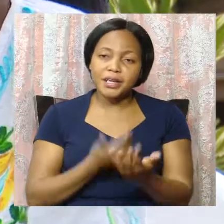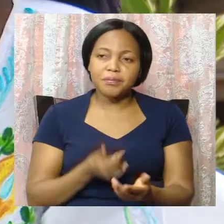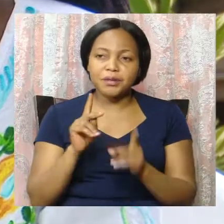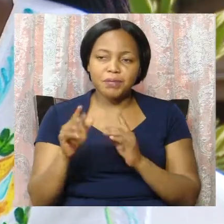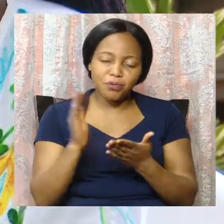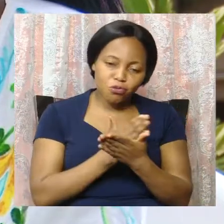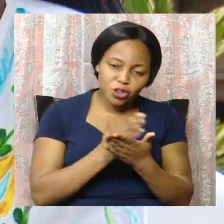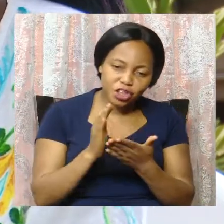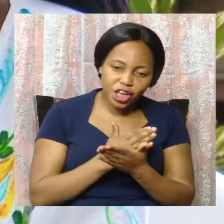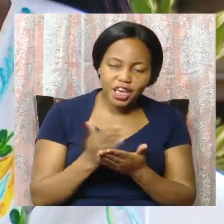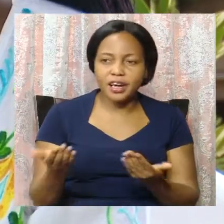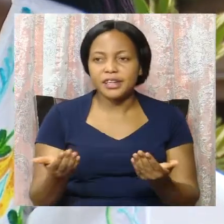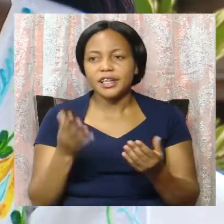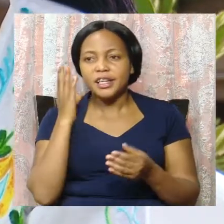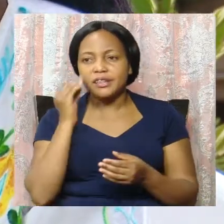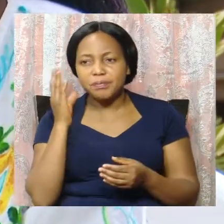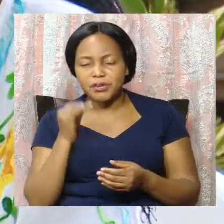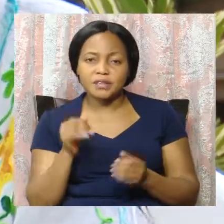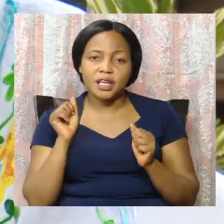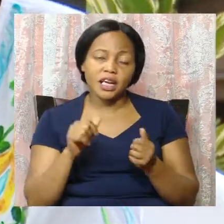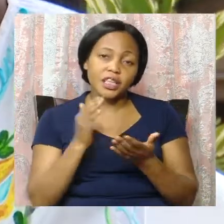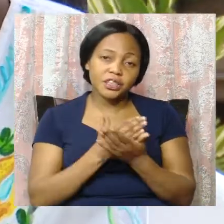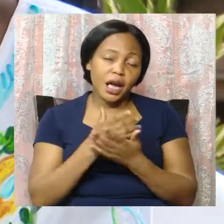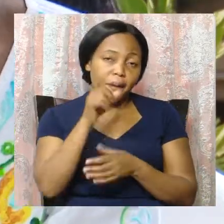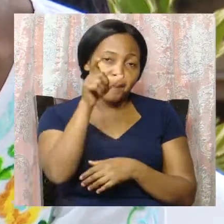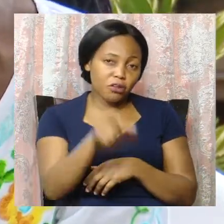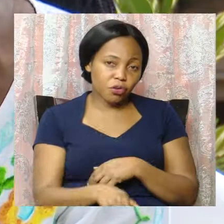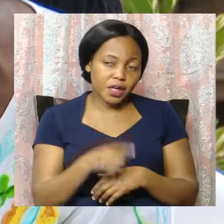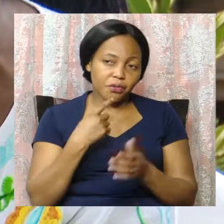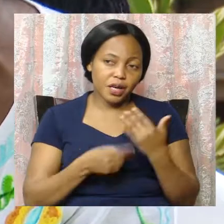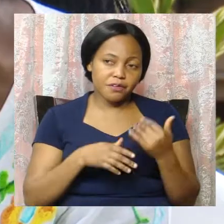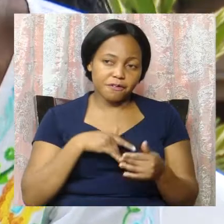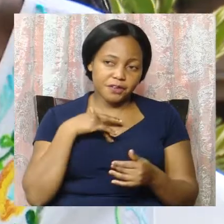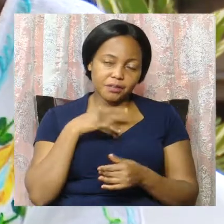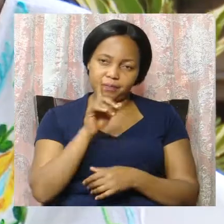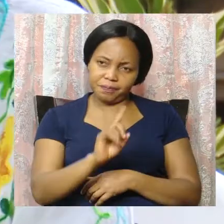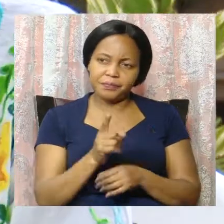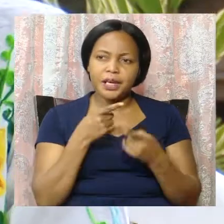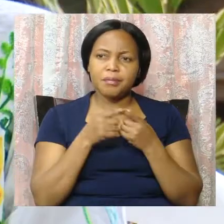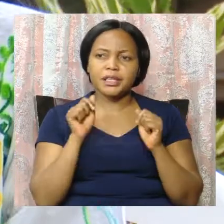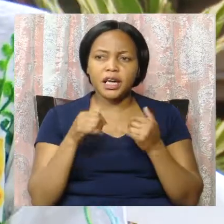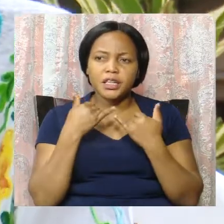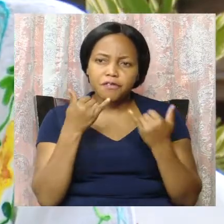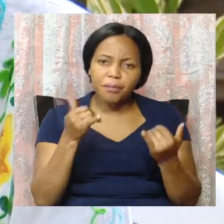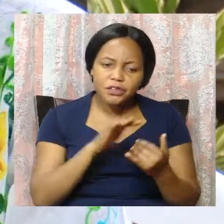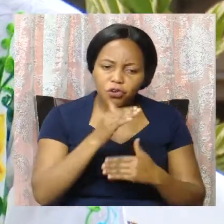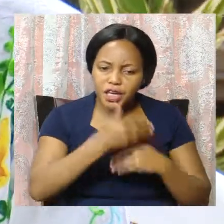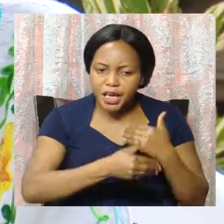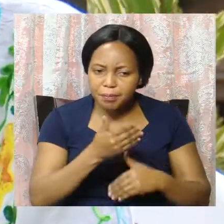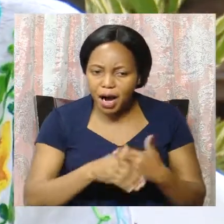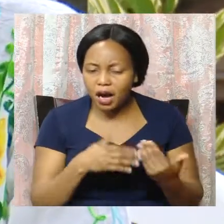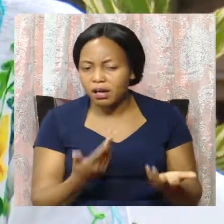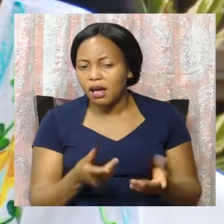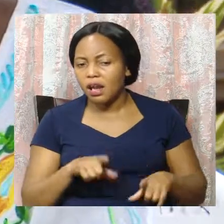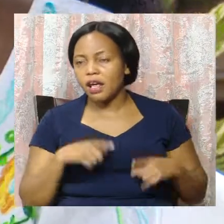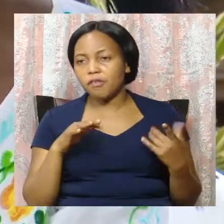lot of dialogue. I'm expecting you to tell me. You may not have to share personally what you feel. I mean, because you may not feel very good, but you can tell us